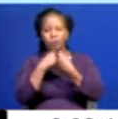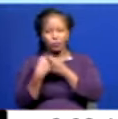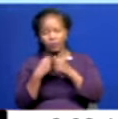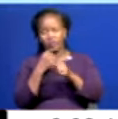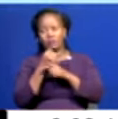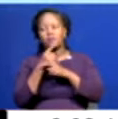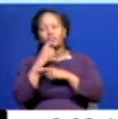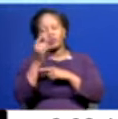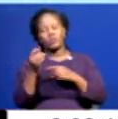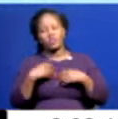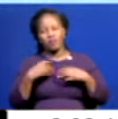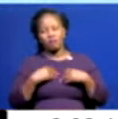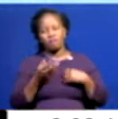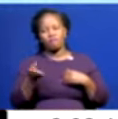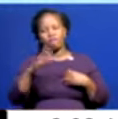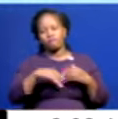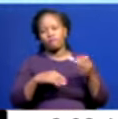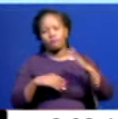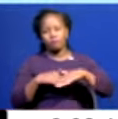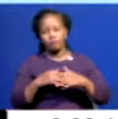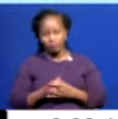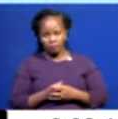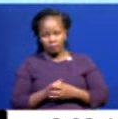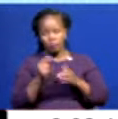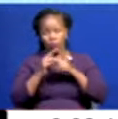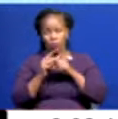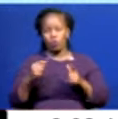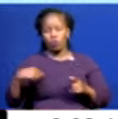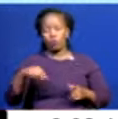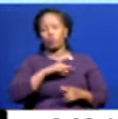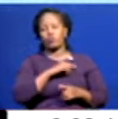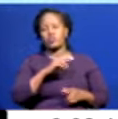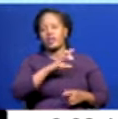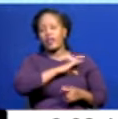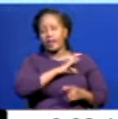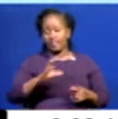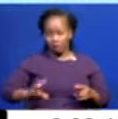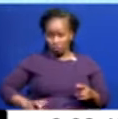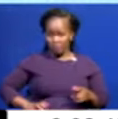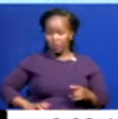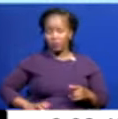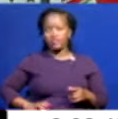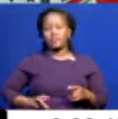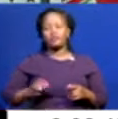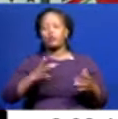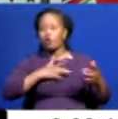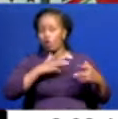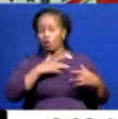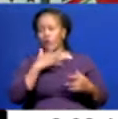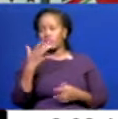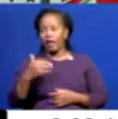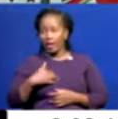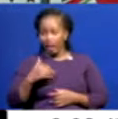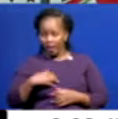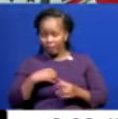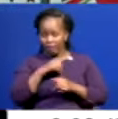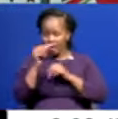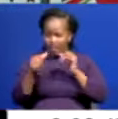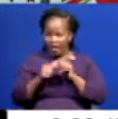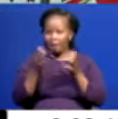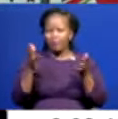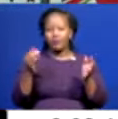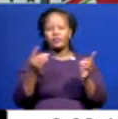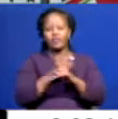to recover, if at all. As a commission, we are concerned with the reemergence of